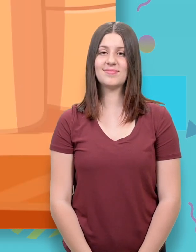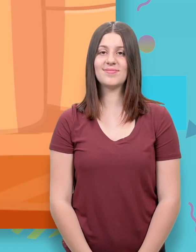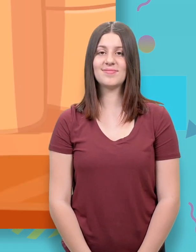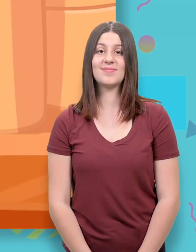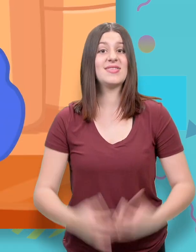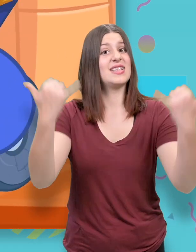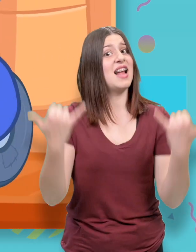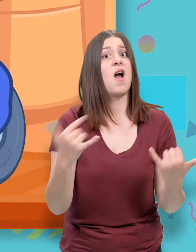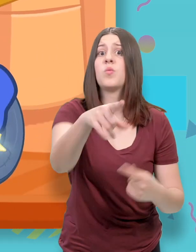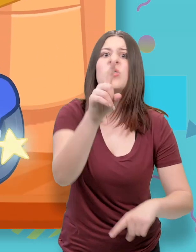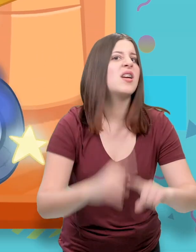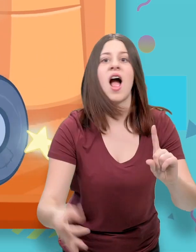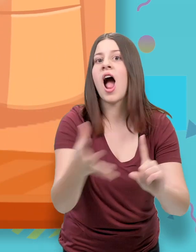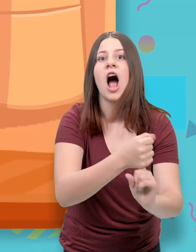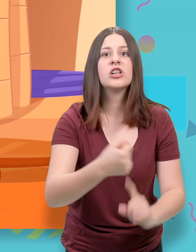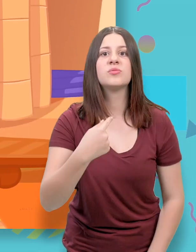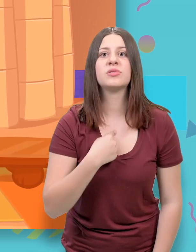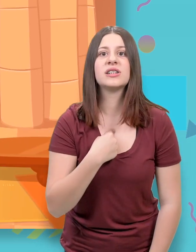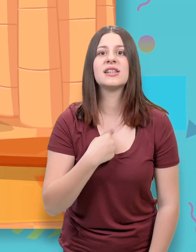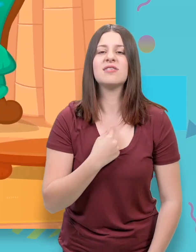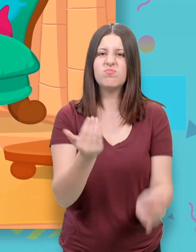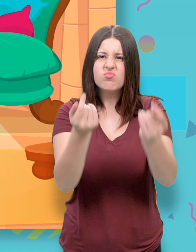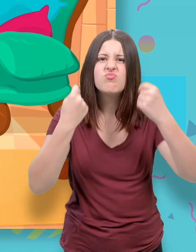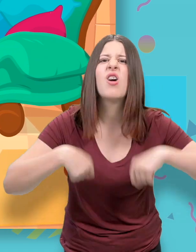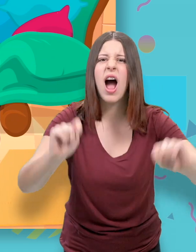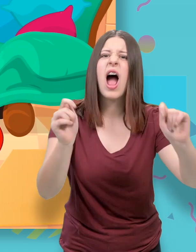Now you can't catch me!